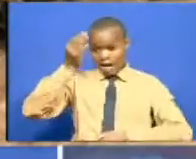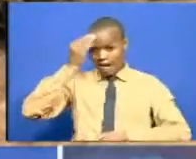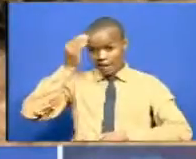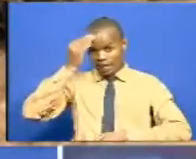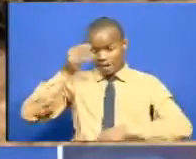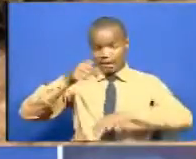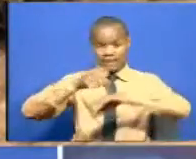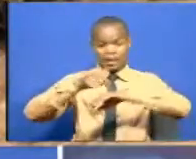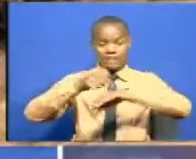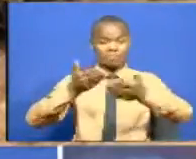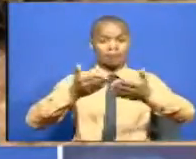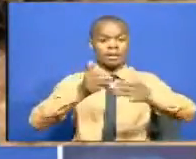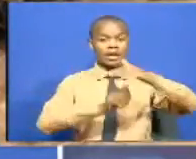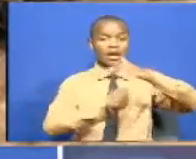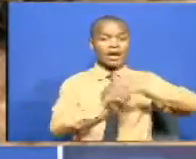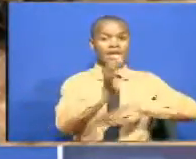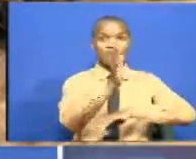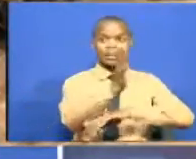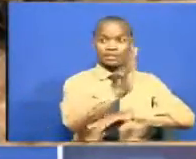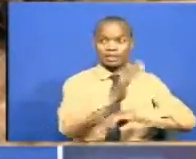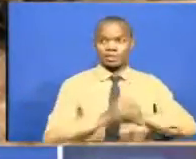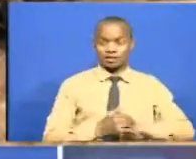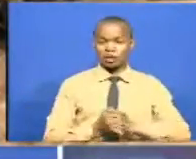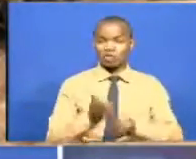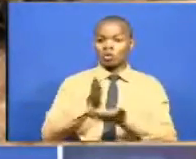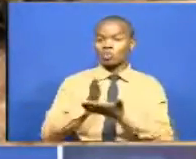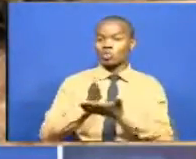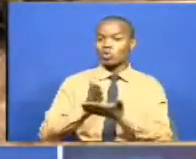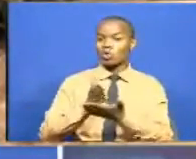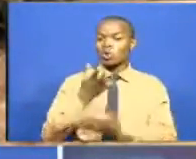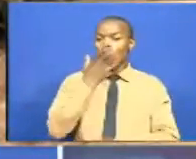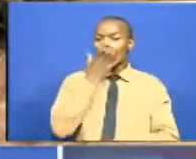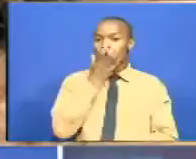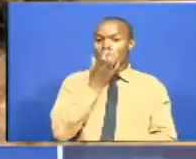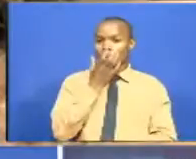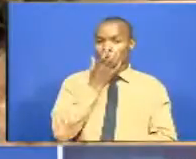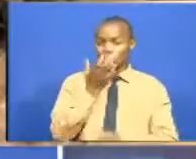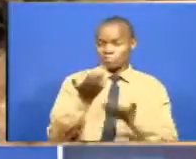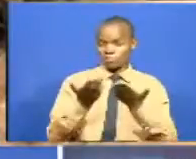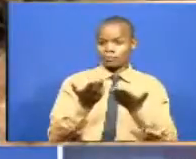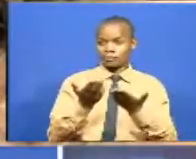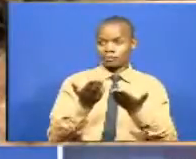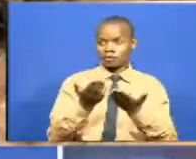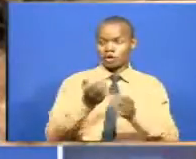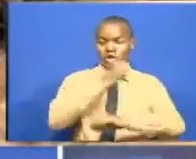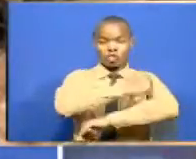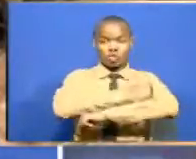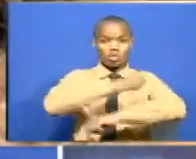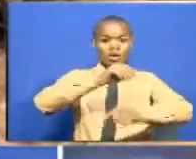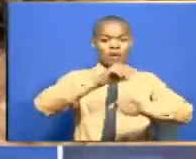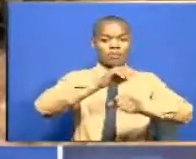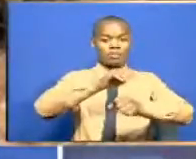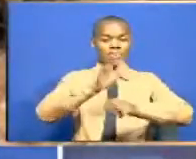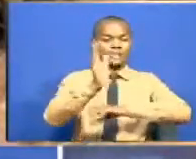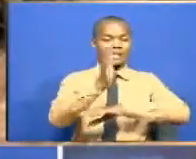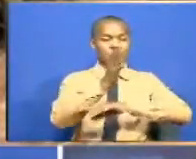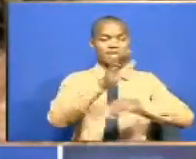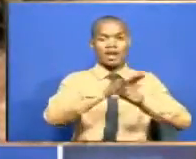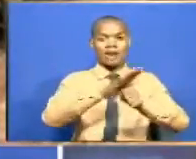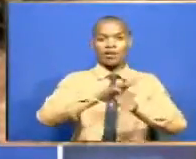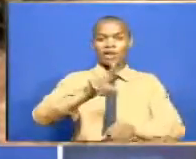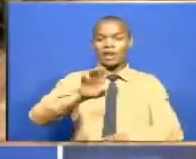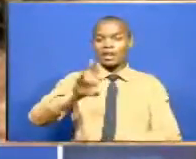the moment it's actually a hot season, and most trees are going to shed leaves,